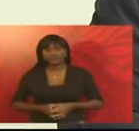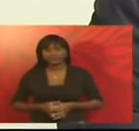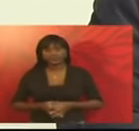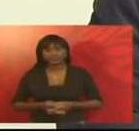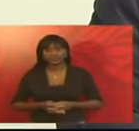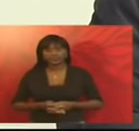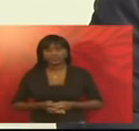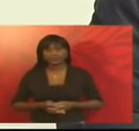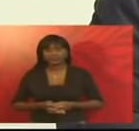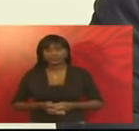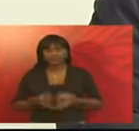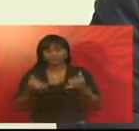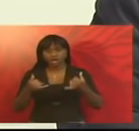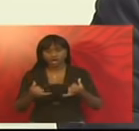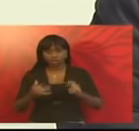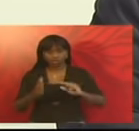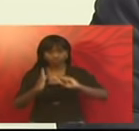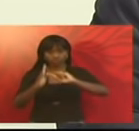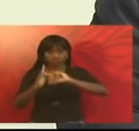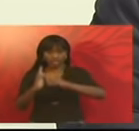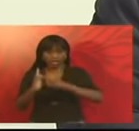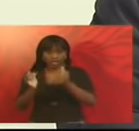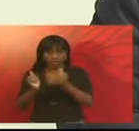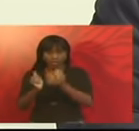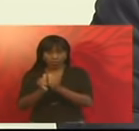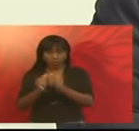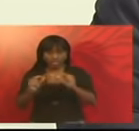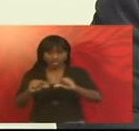So we start with Guardian Media,